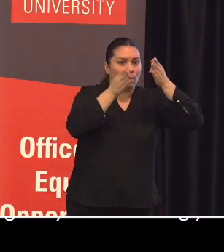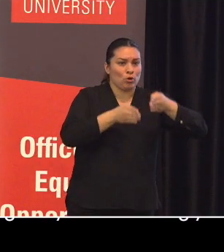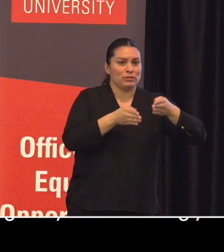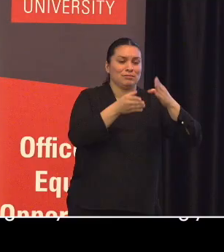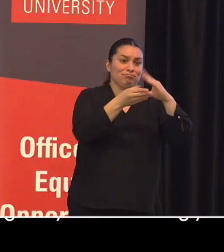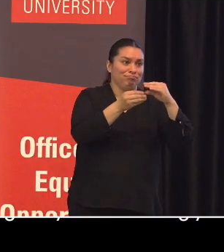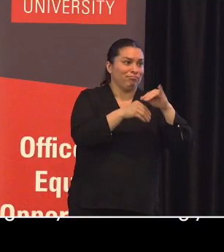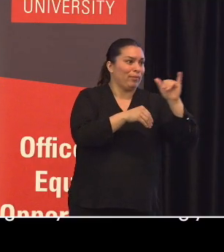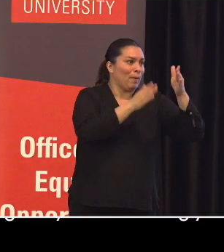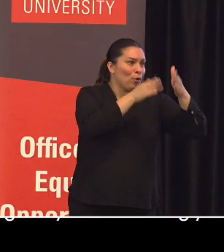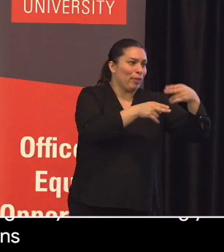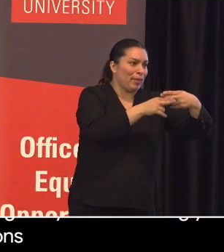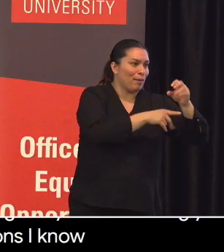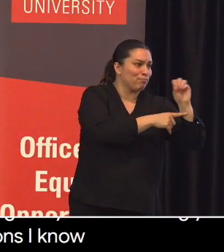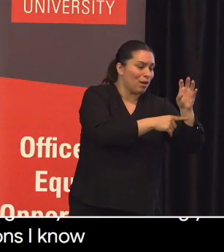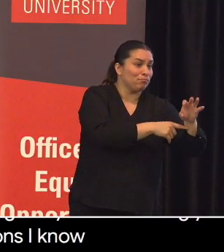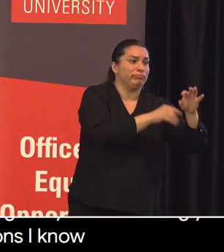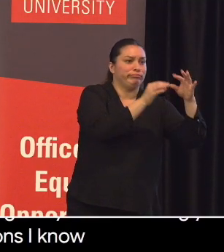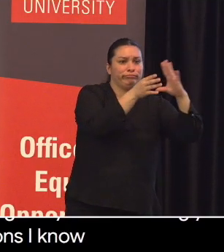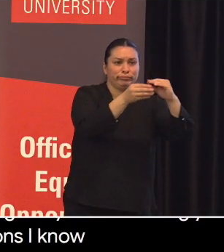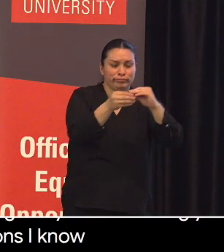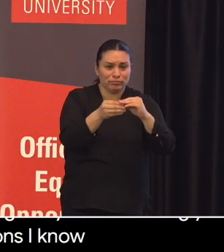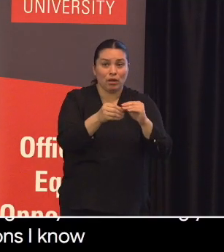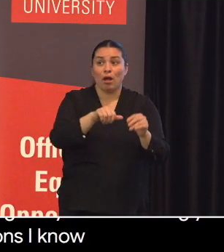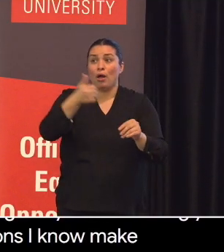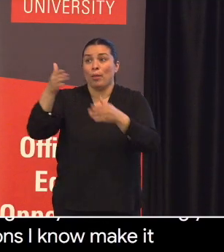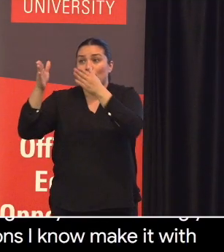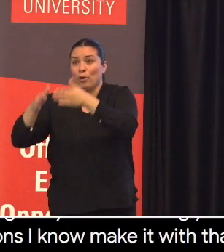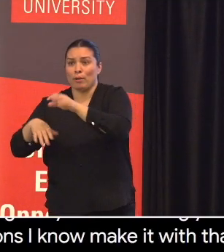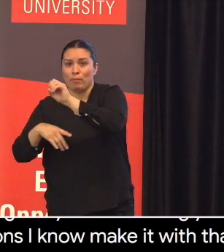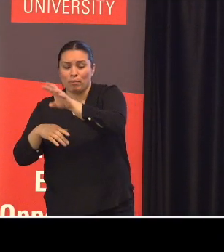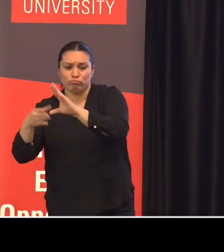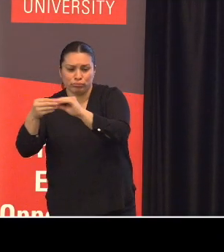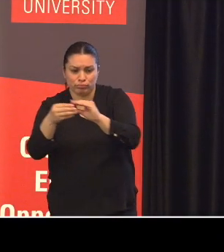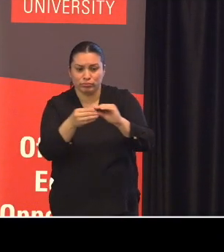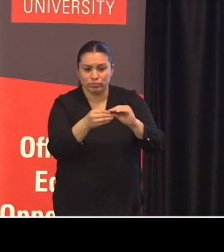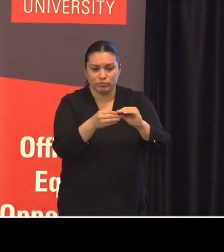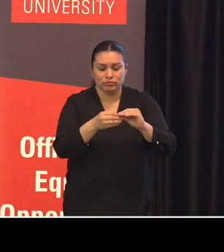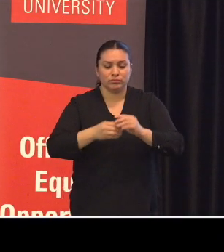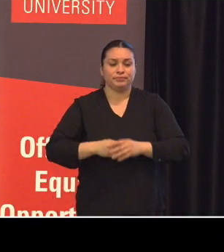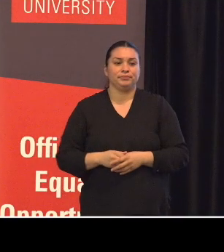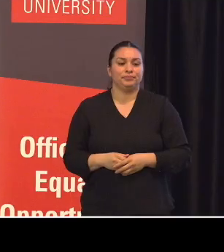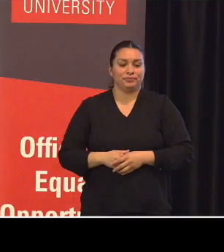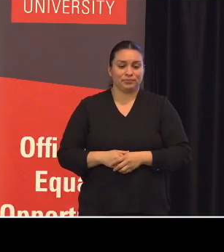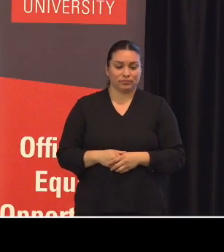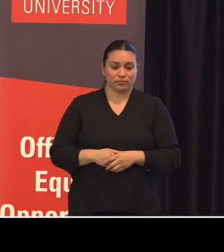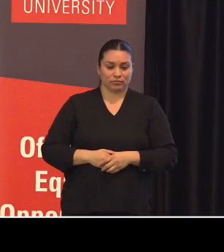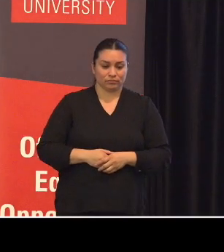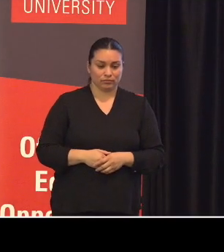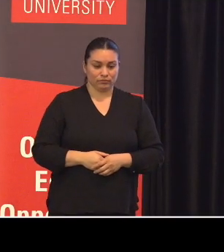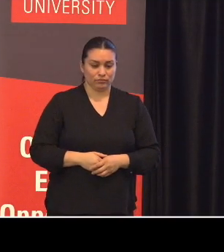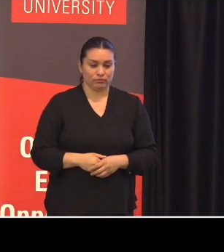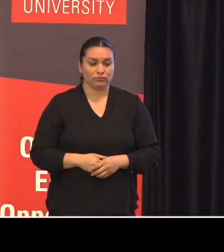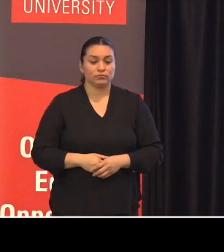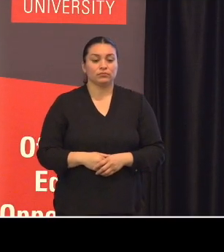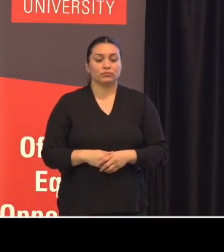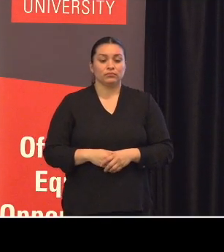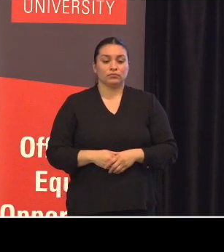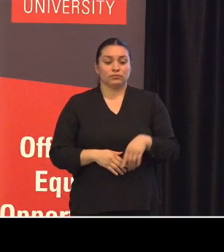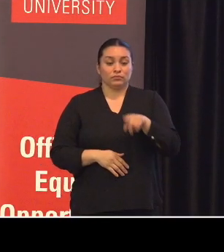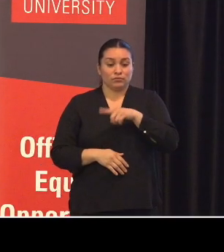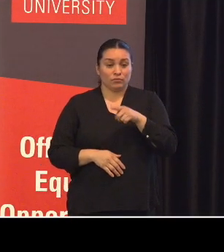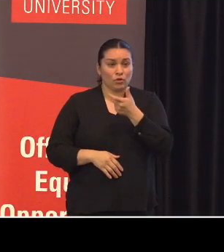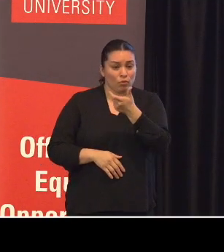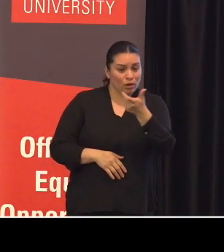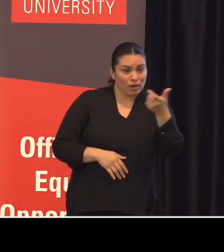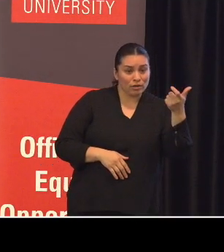said don't use auto captions. I know. Make it with that software. That could be WebEx, that could be Zoom,